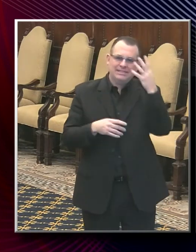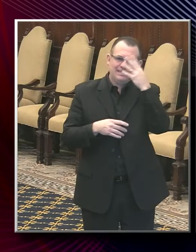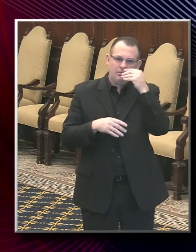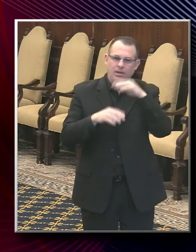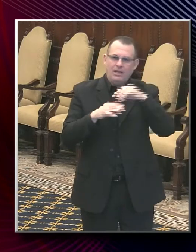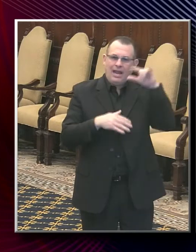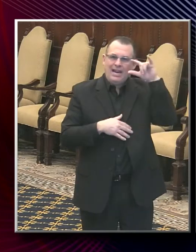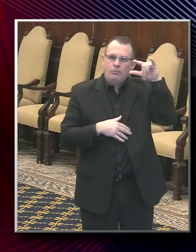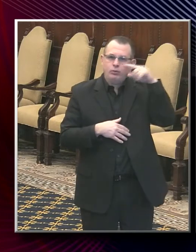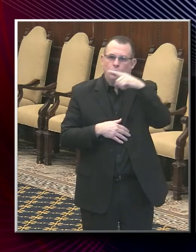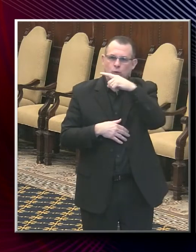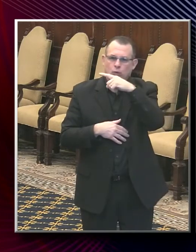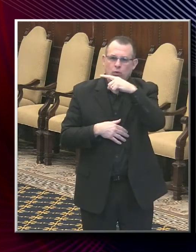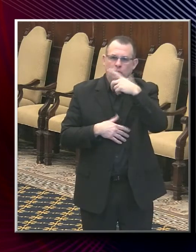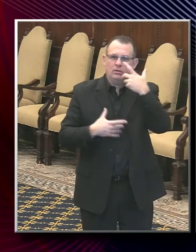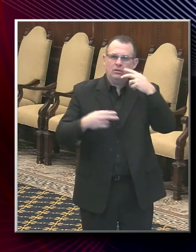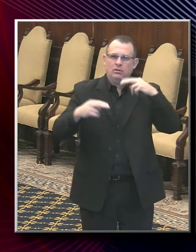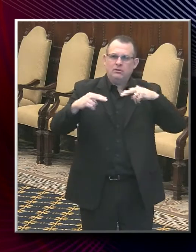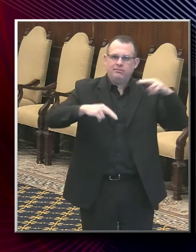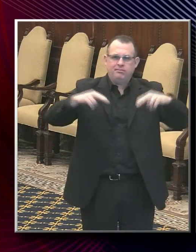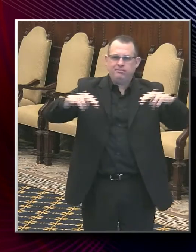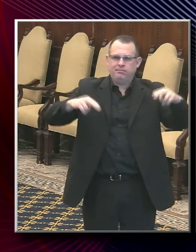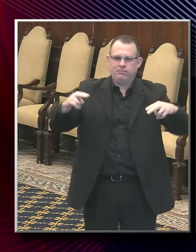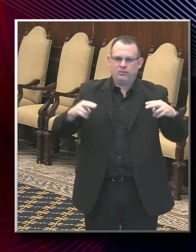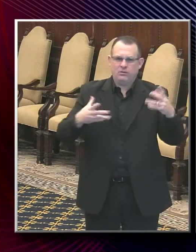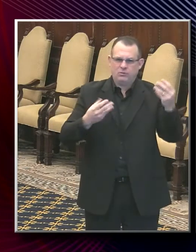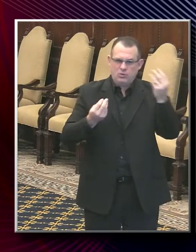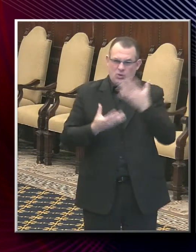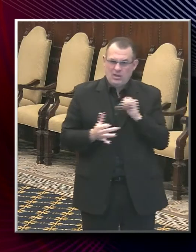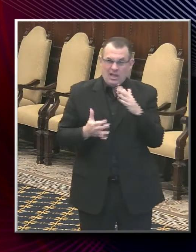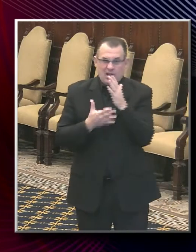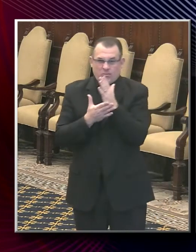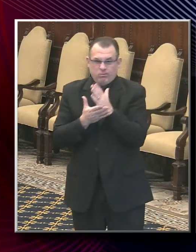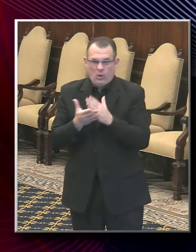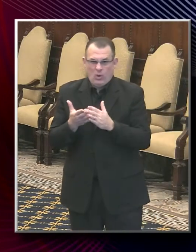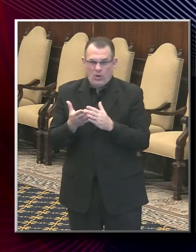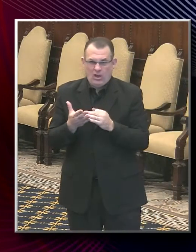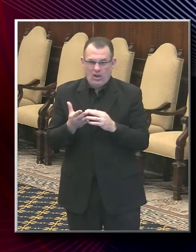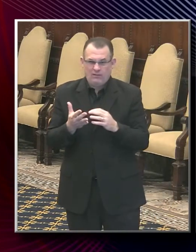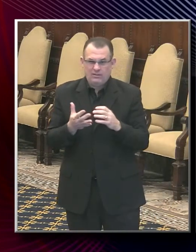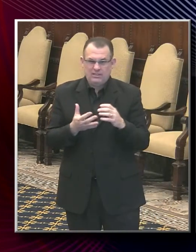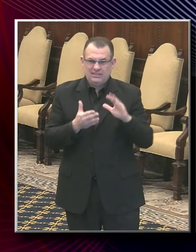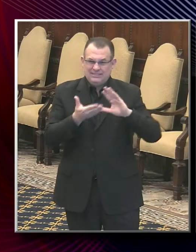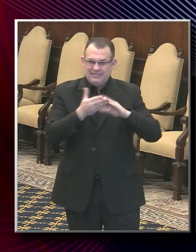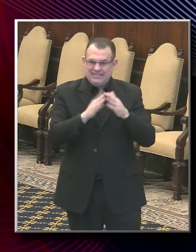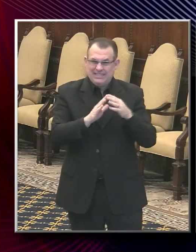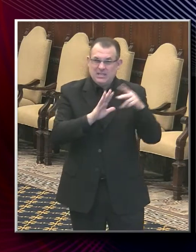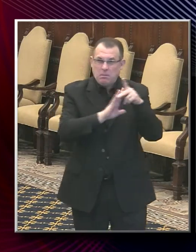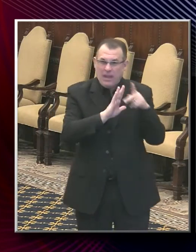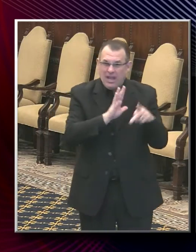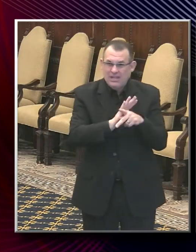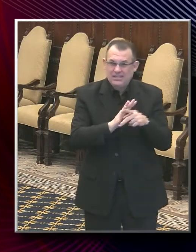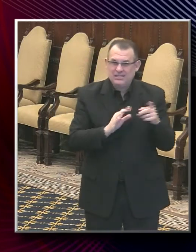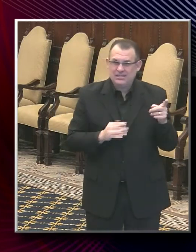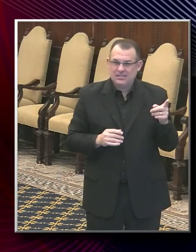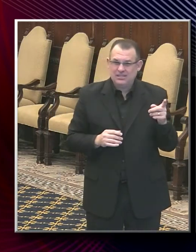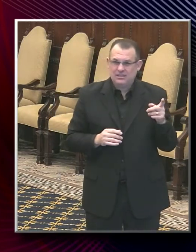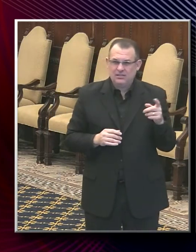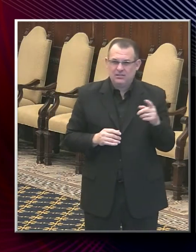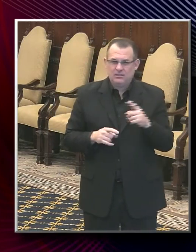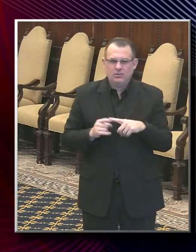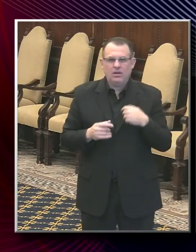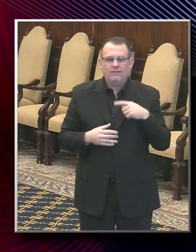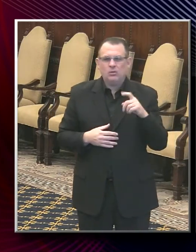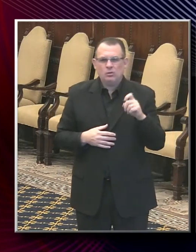To our understanding from what we were told is that this is part of city policy. The question is